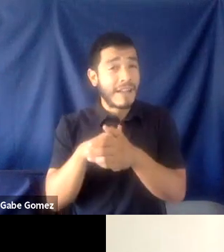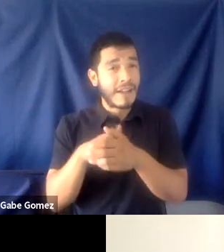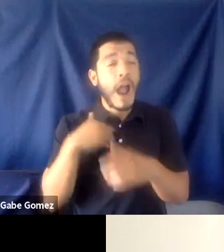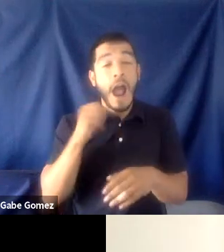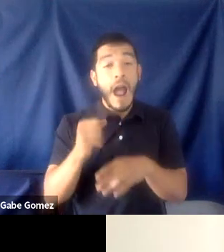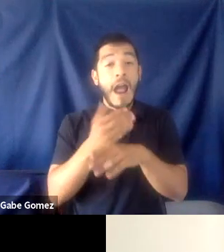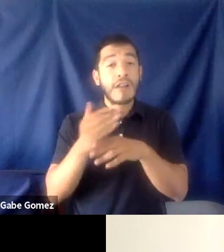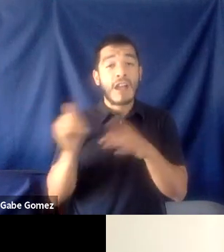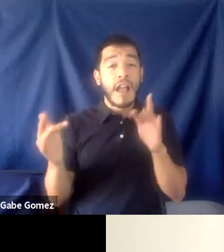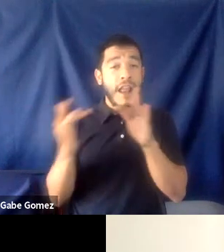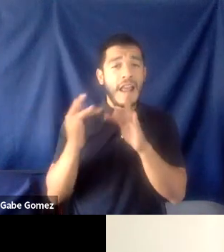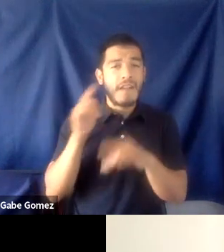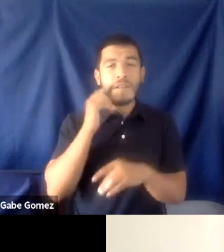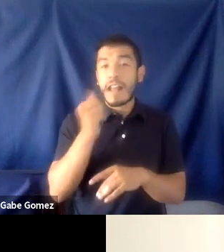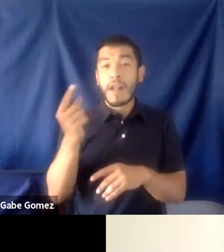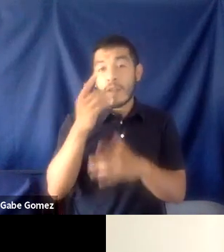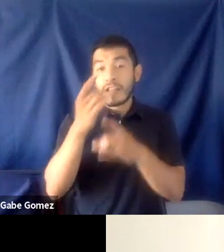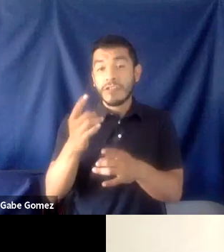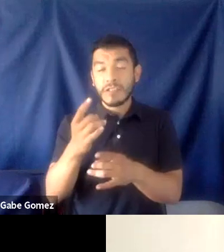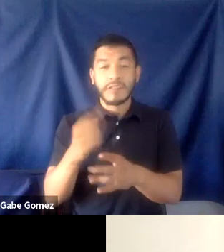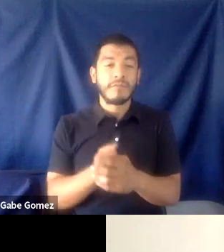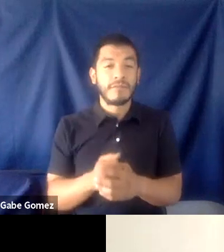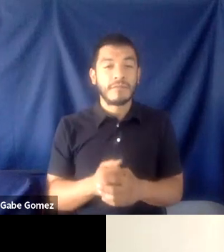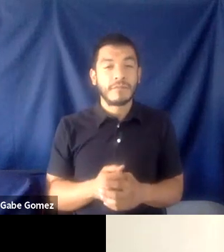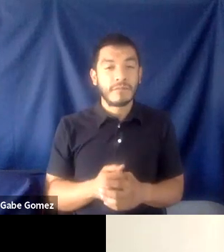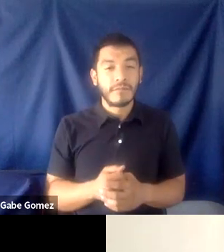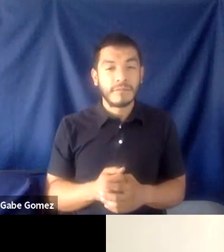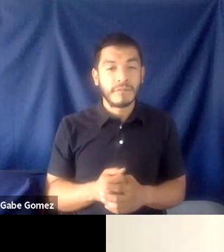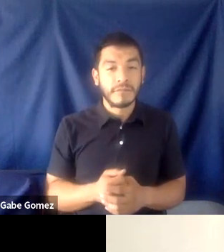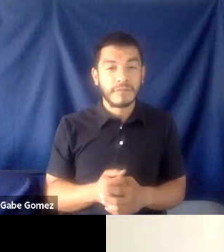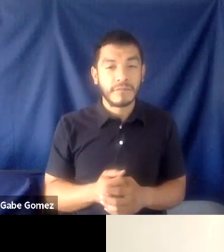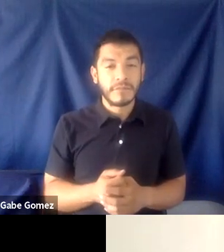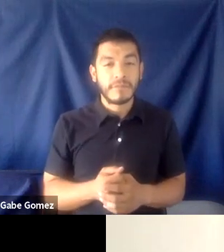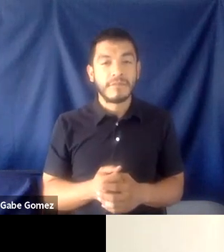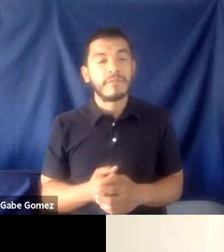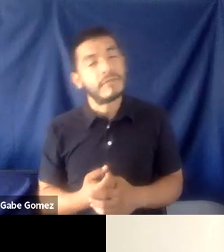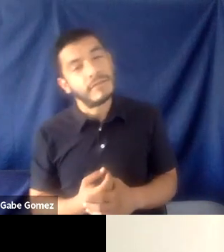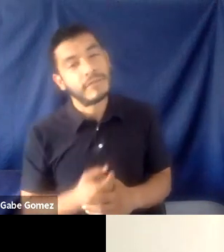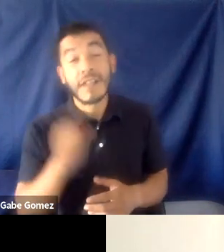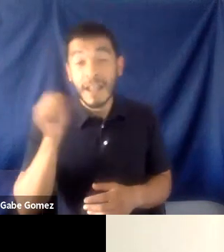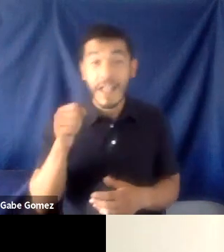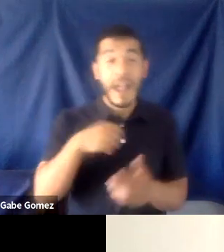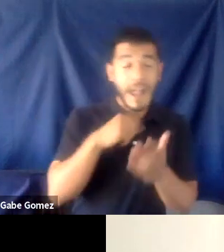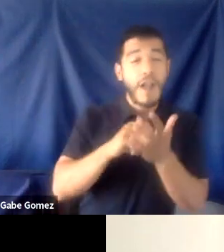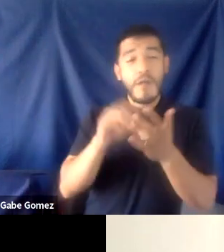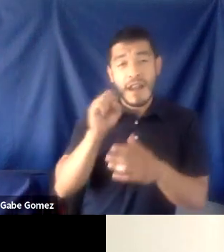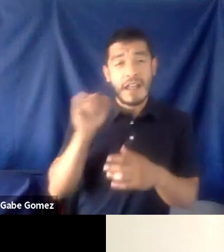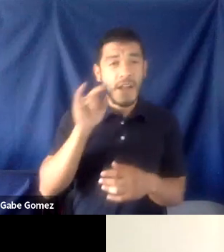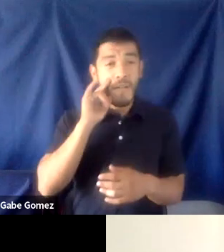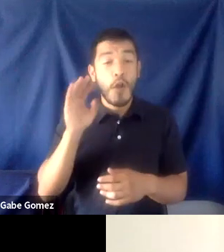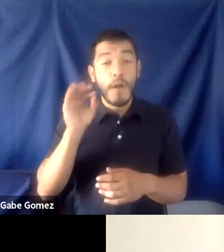share a link for anyone interested. But yeah, I wrote an essay for the Ford